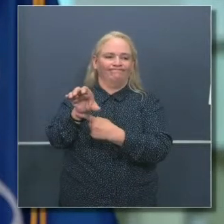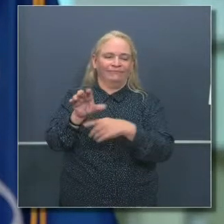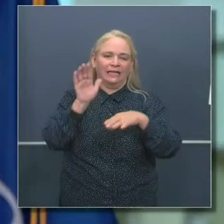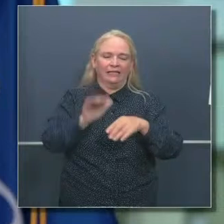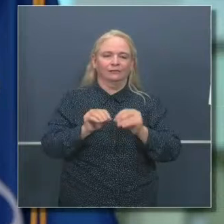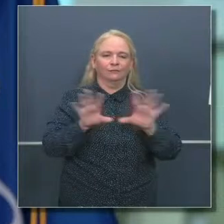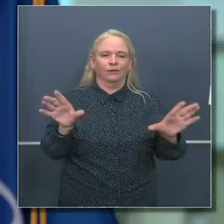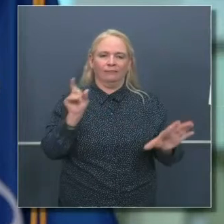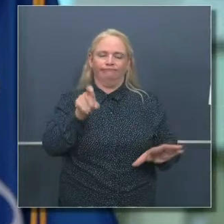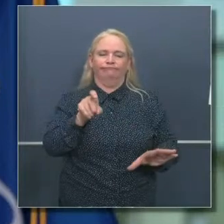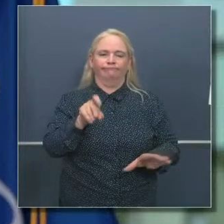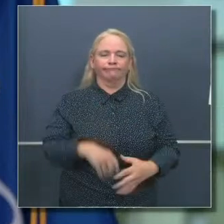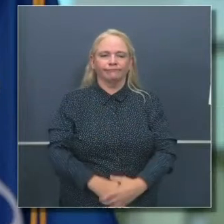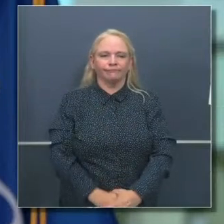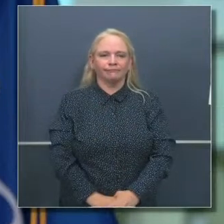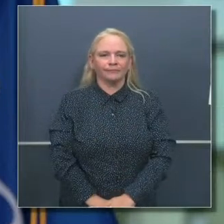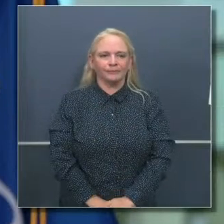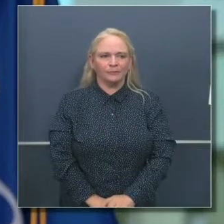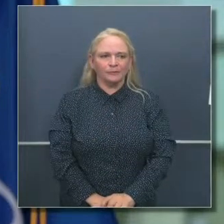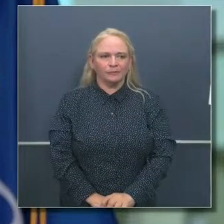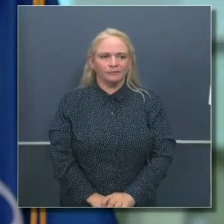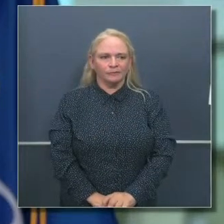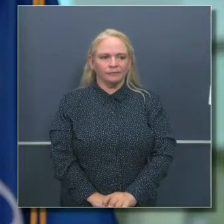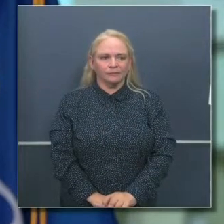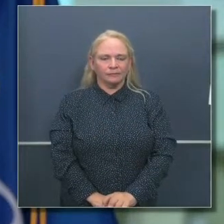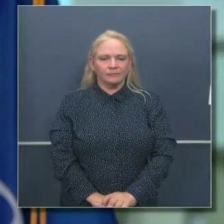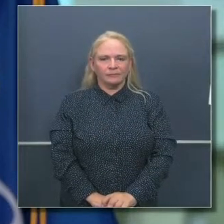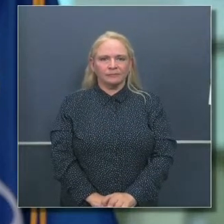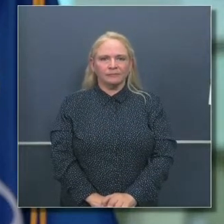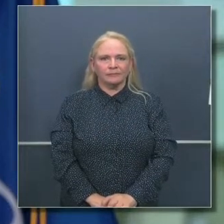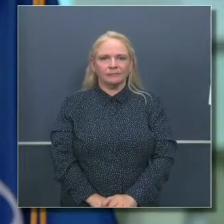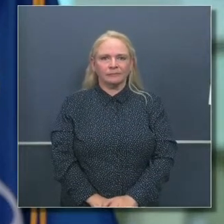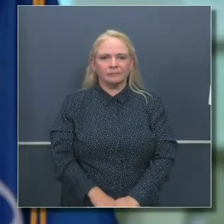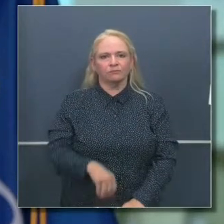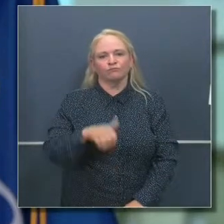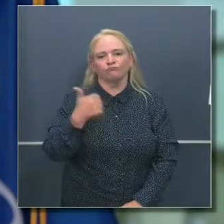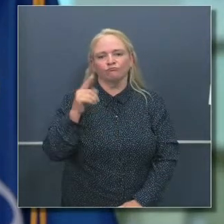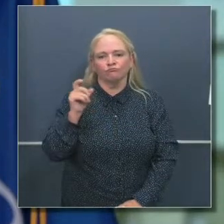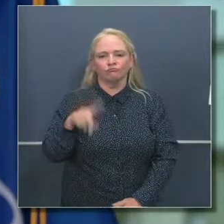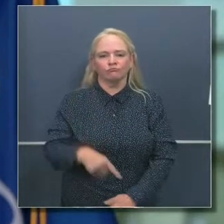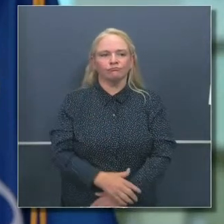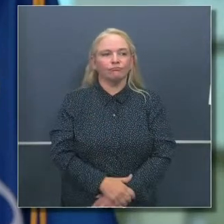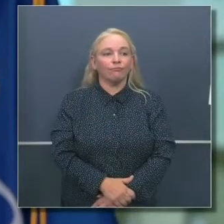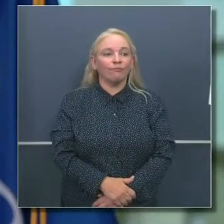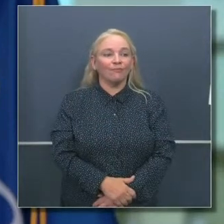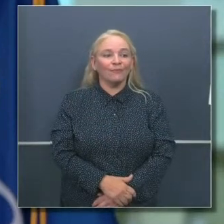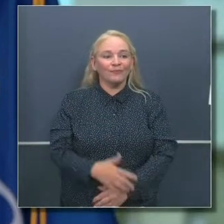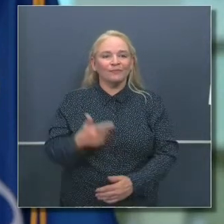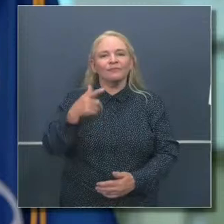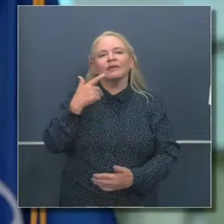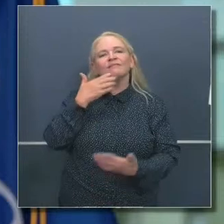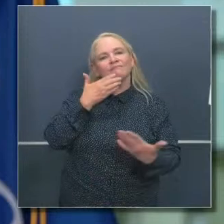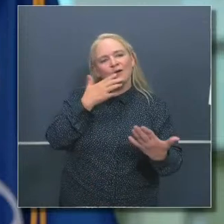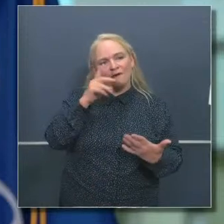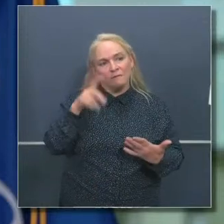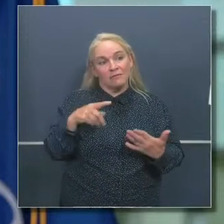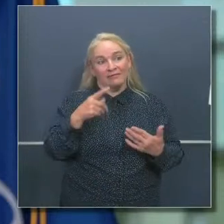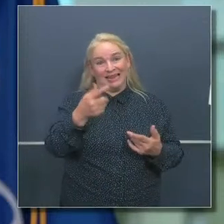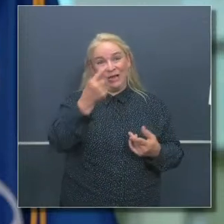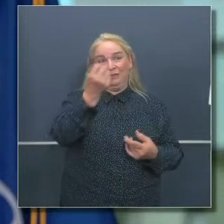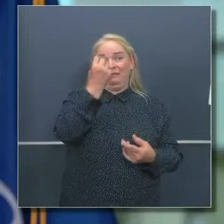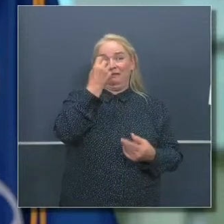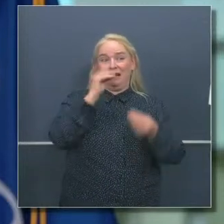Hi, Governor. Thanks for taking the question. Given the alarming numbers that you just reported, what do you say to critics who suggest